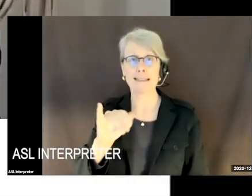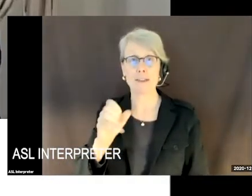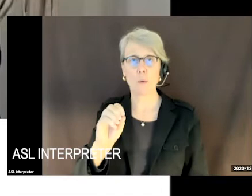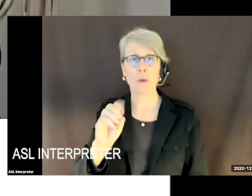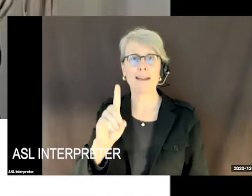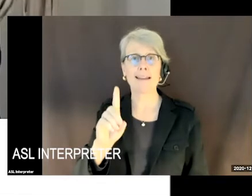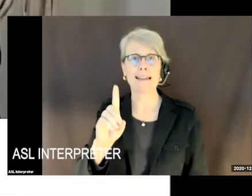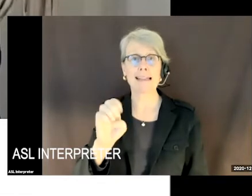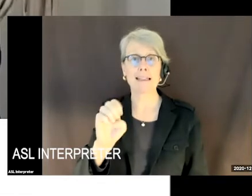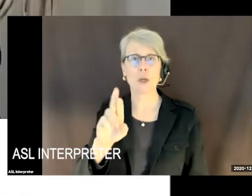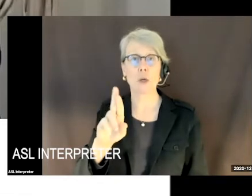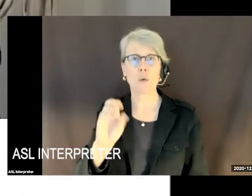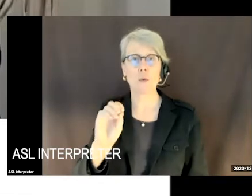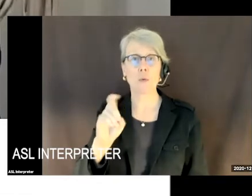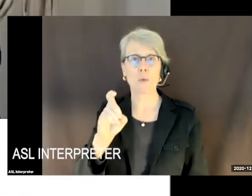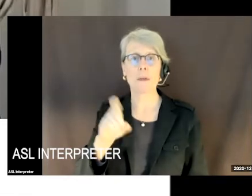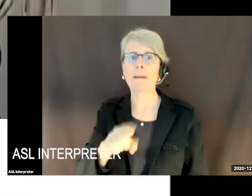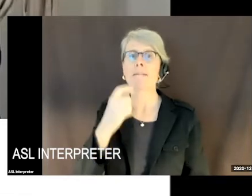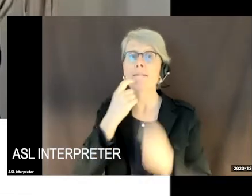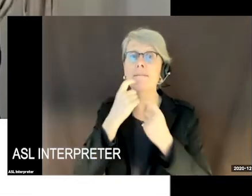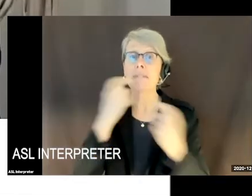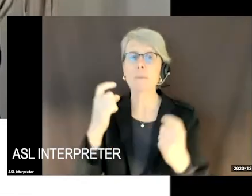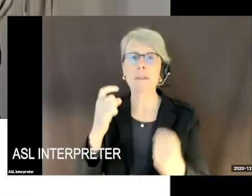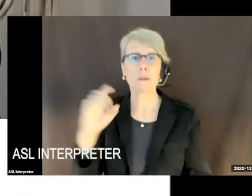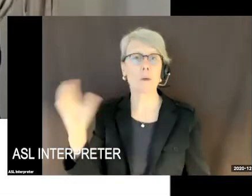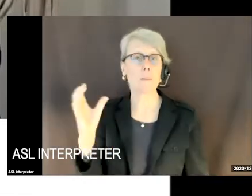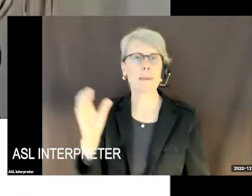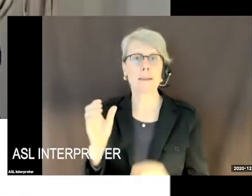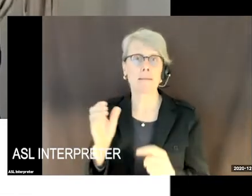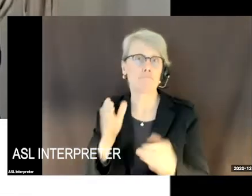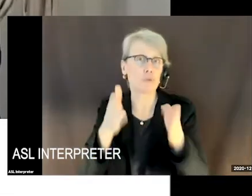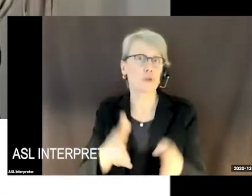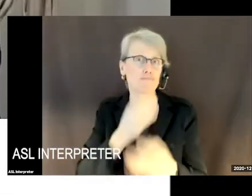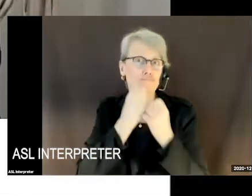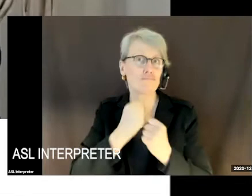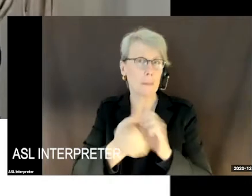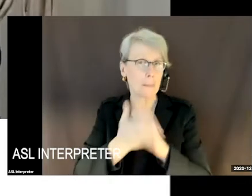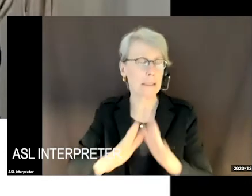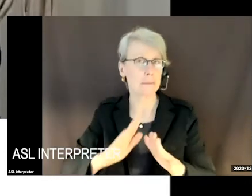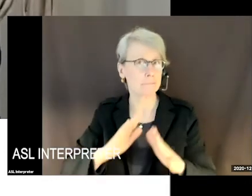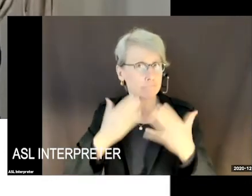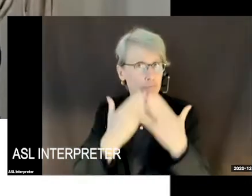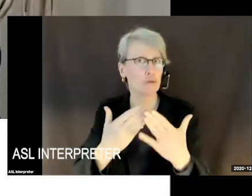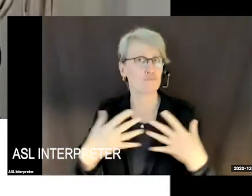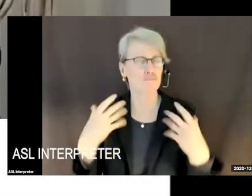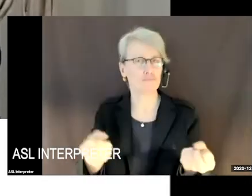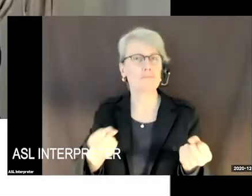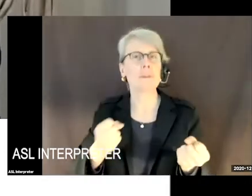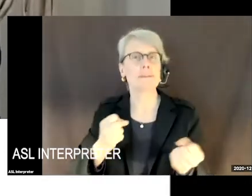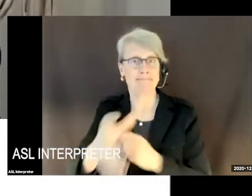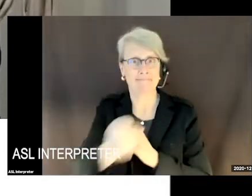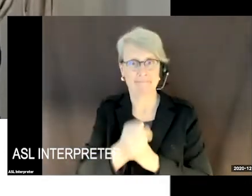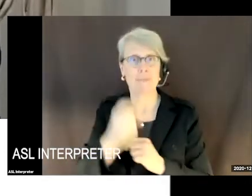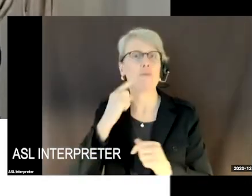Rue. He's a Jesuit priest. He's a very famous peacemaker in Colombia. He did many courageous things, and he had just been appointed the head